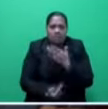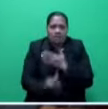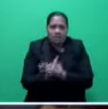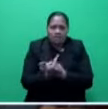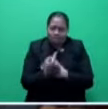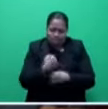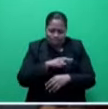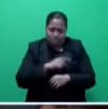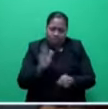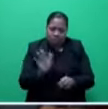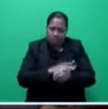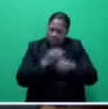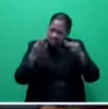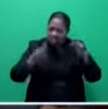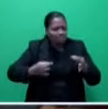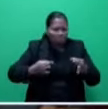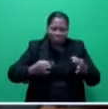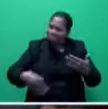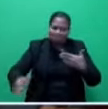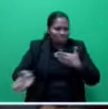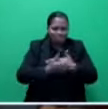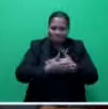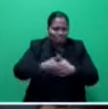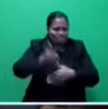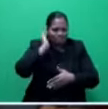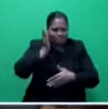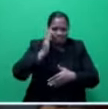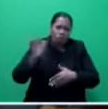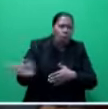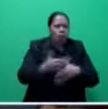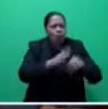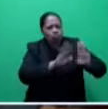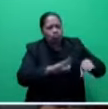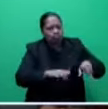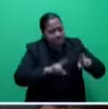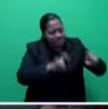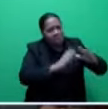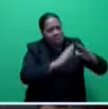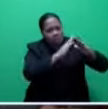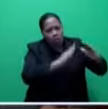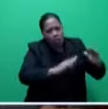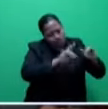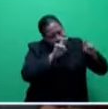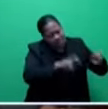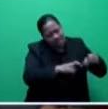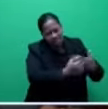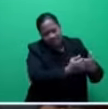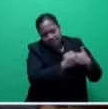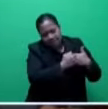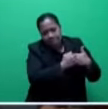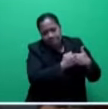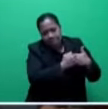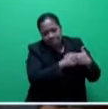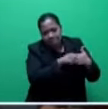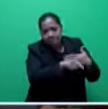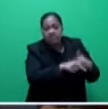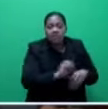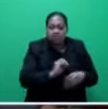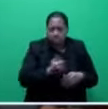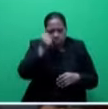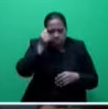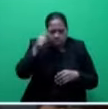keep schools closed so that all children could stay home and stay safe. We knew the same old strategies would not